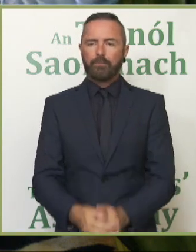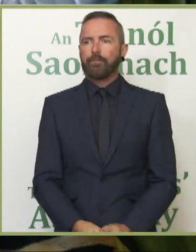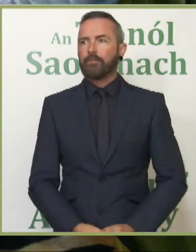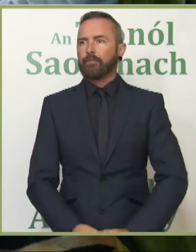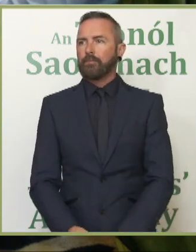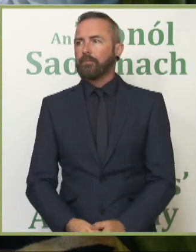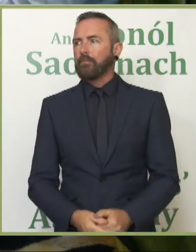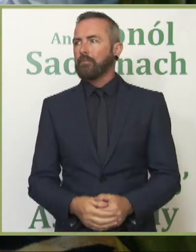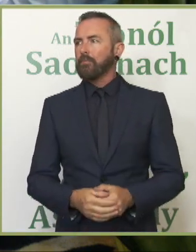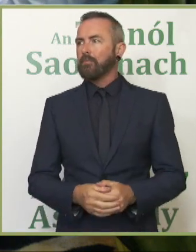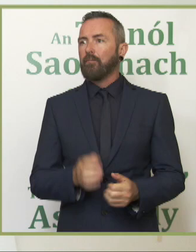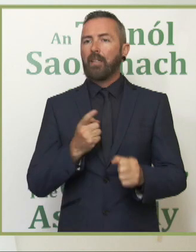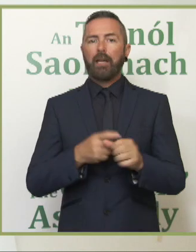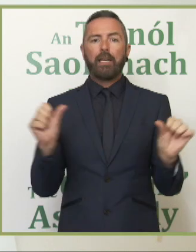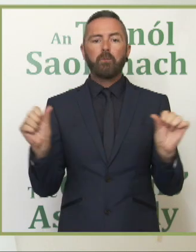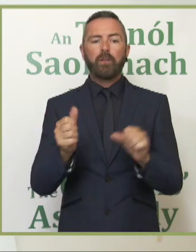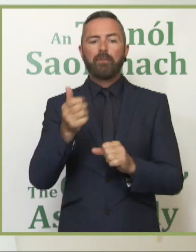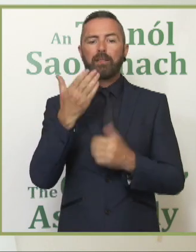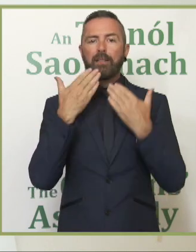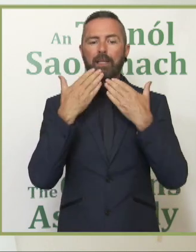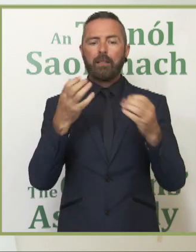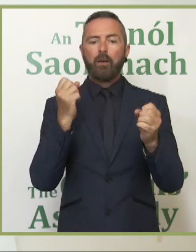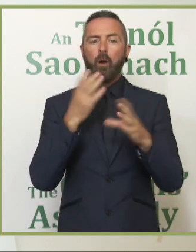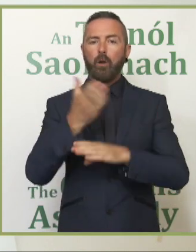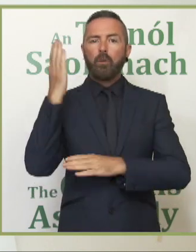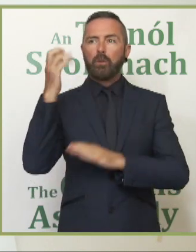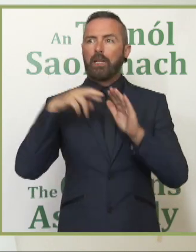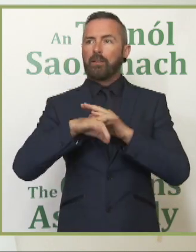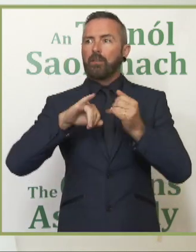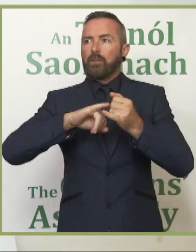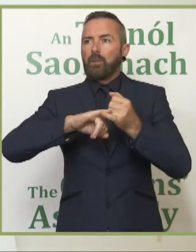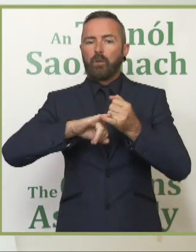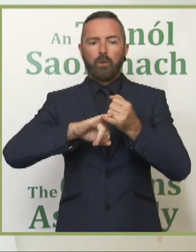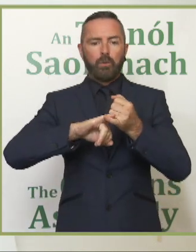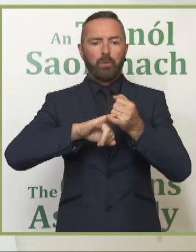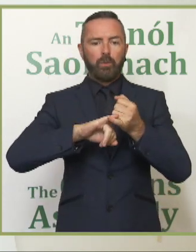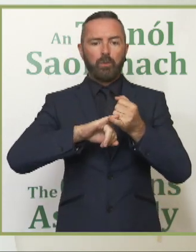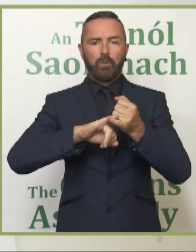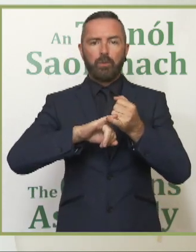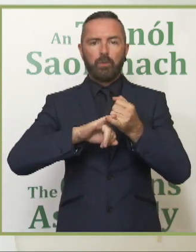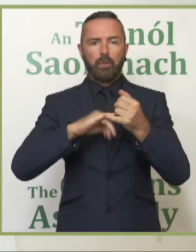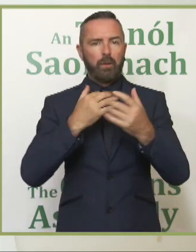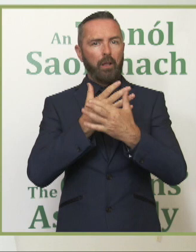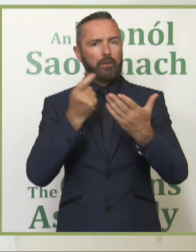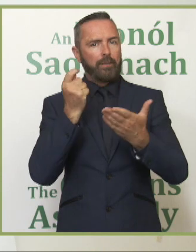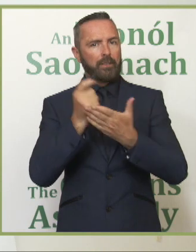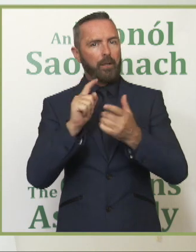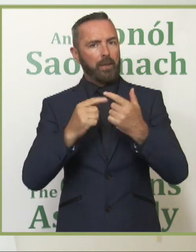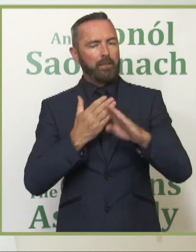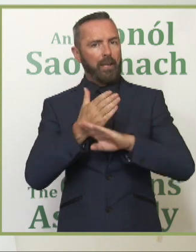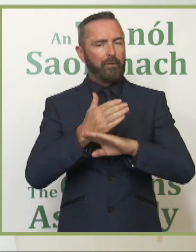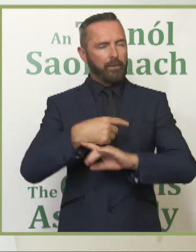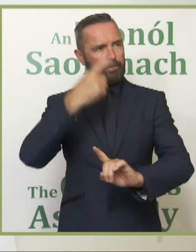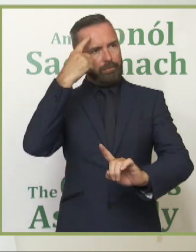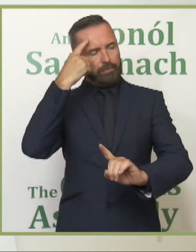And again, just briefly also to thank all of the presenters who put a lot of time, in fairness, and a lot of